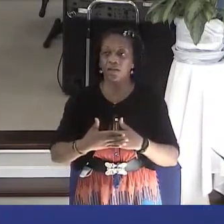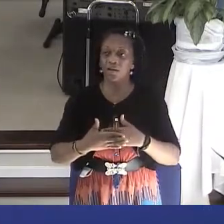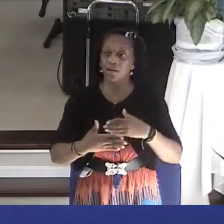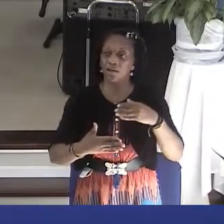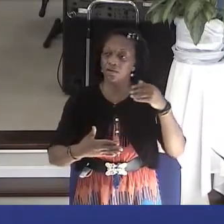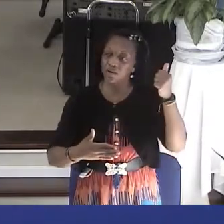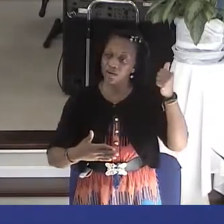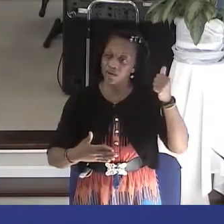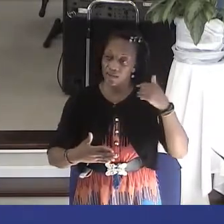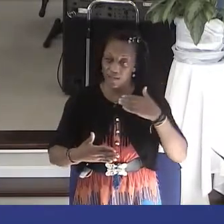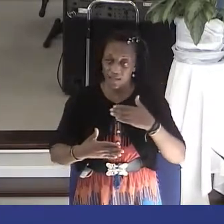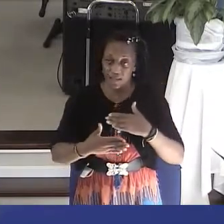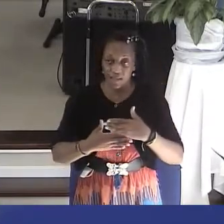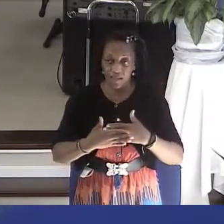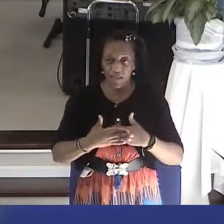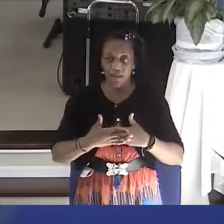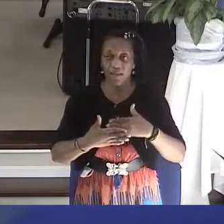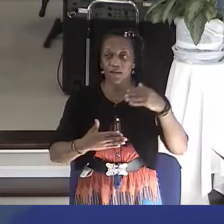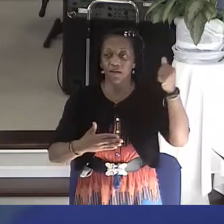nearer,